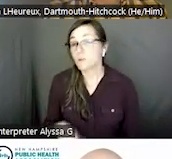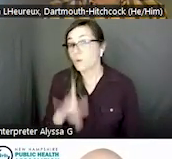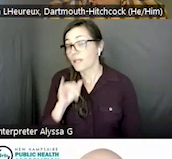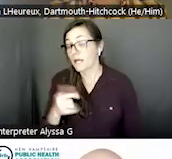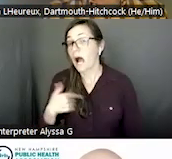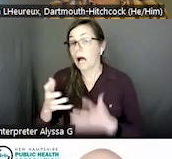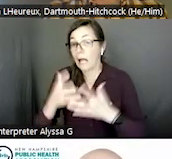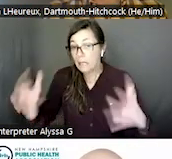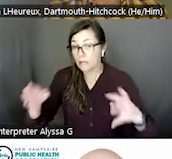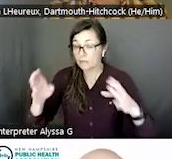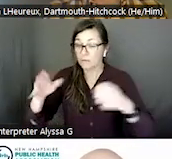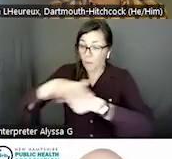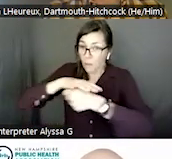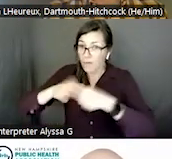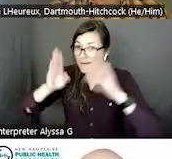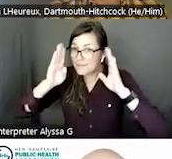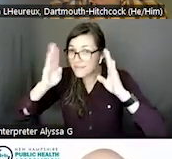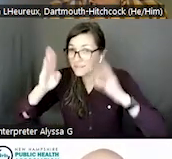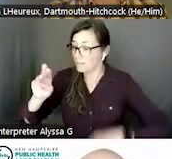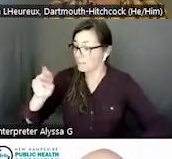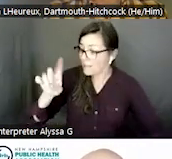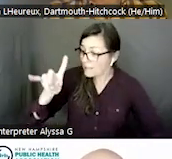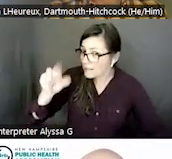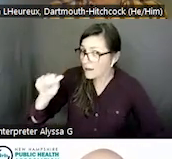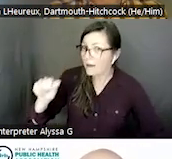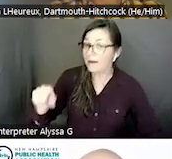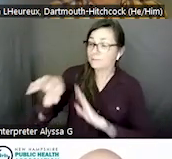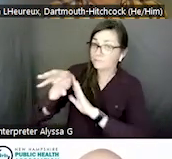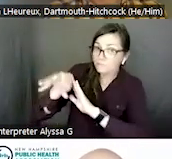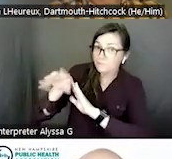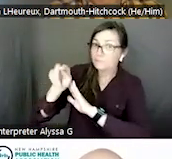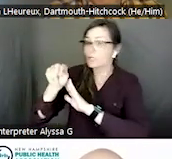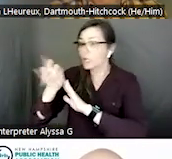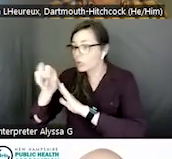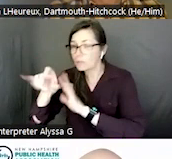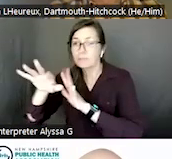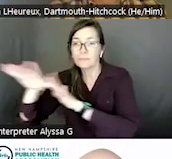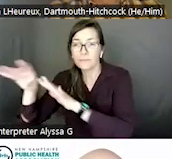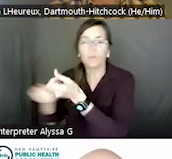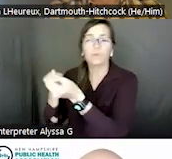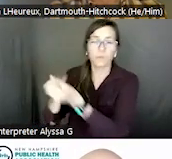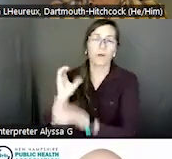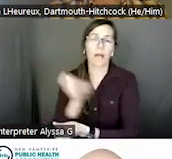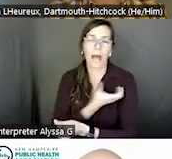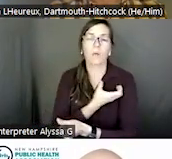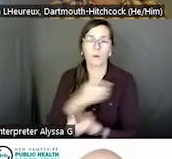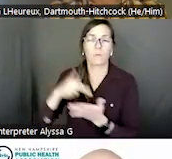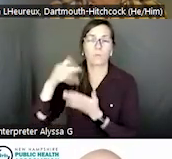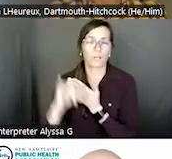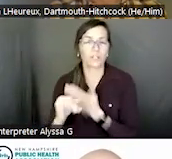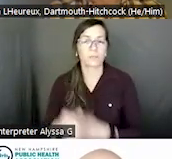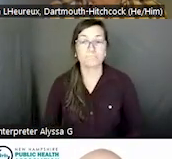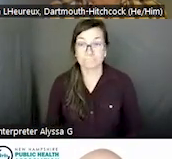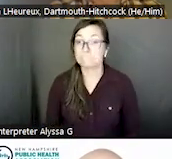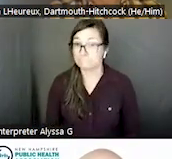attention from media who are really cheering us on as we work hard to